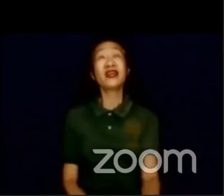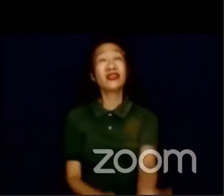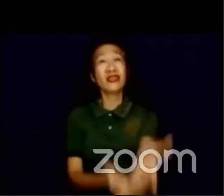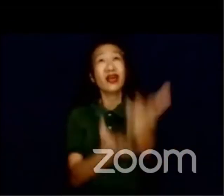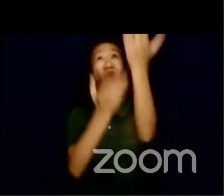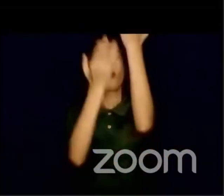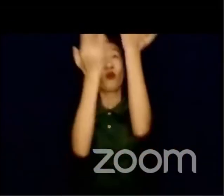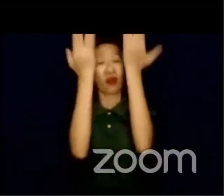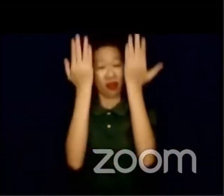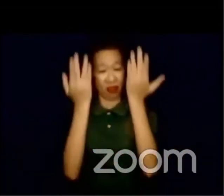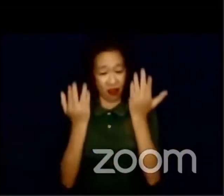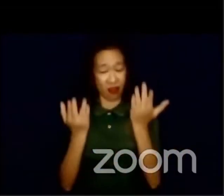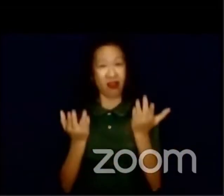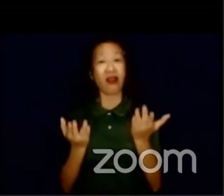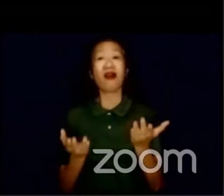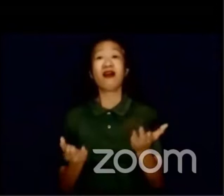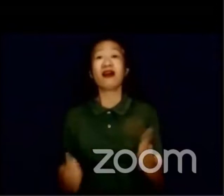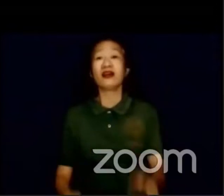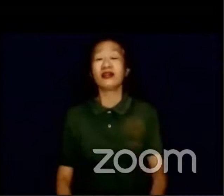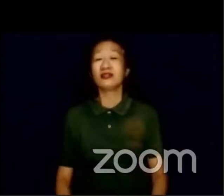How great thou